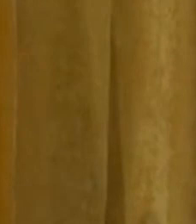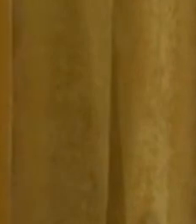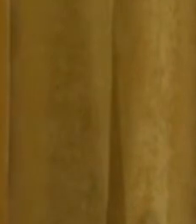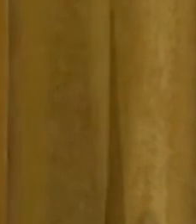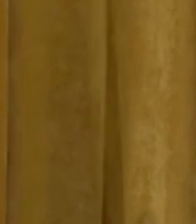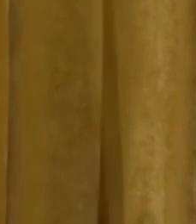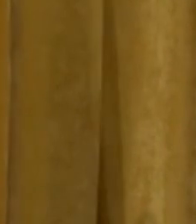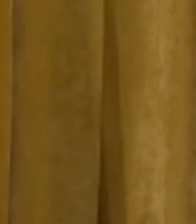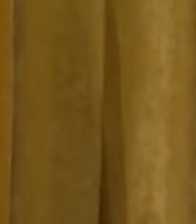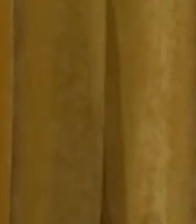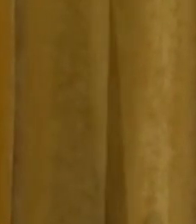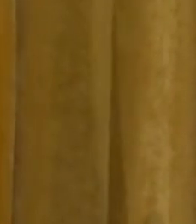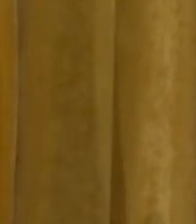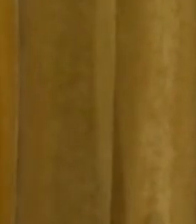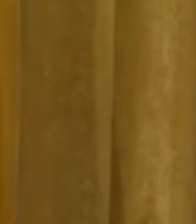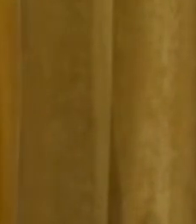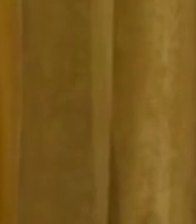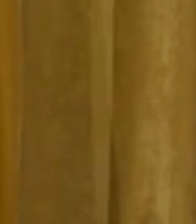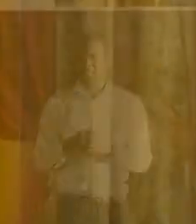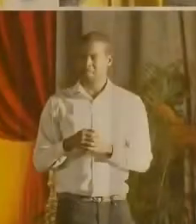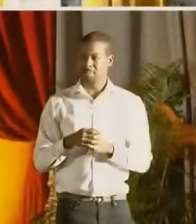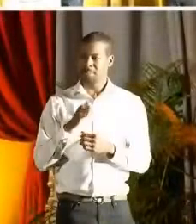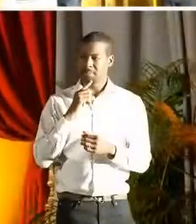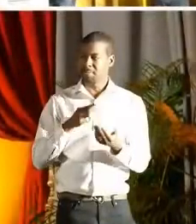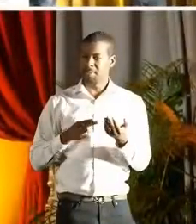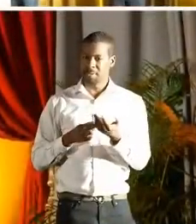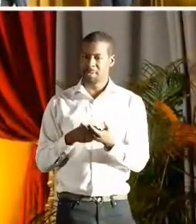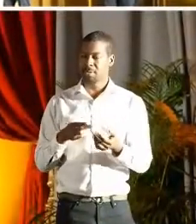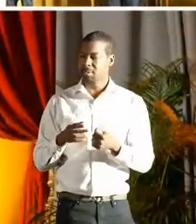Mississippi, goddamn, and I mean every word of it.